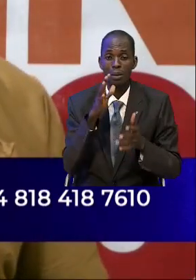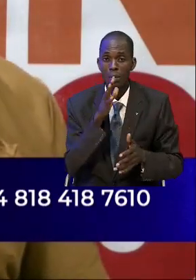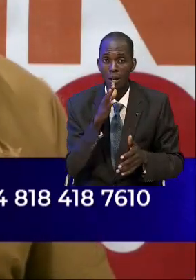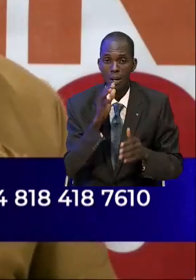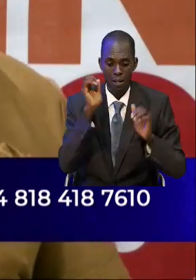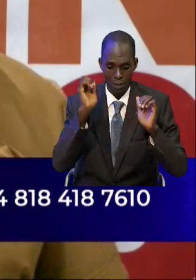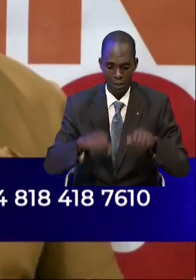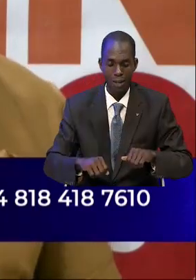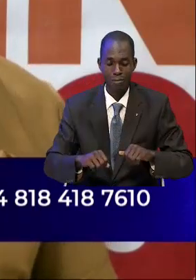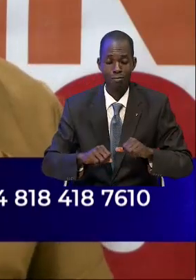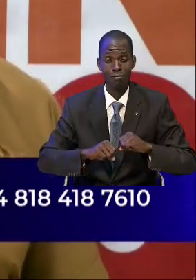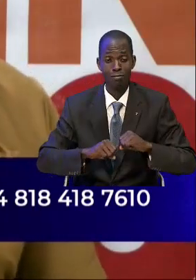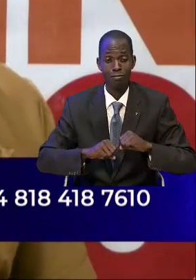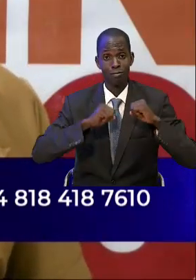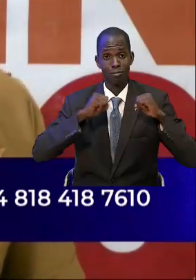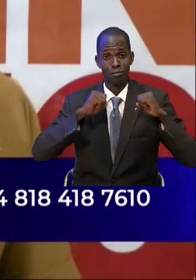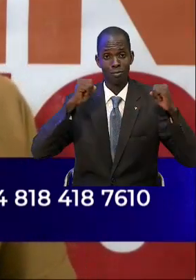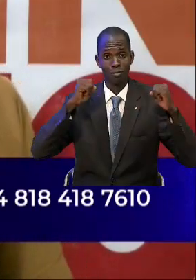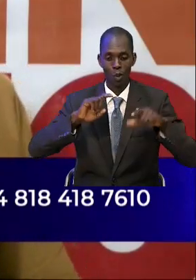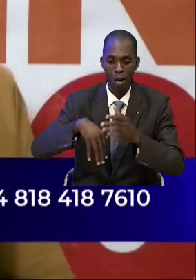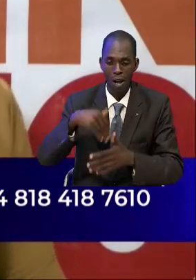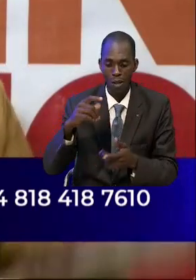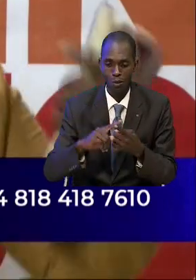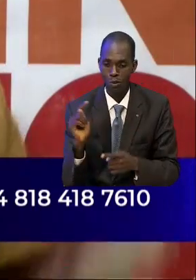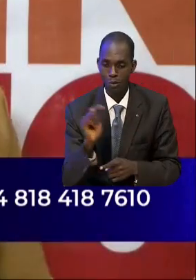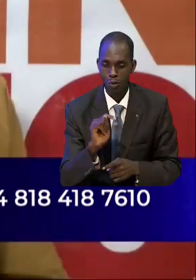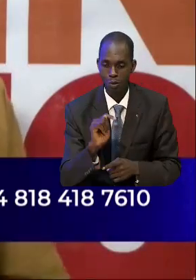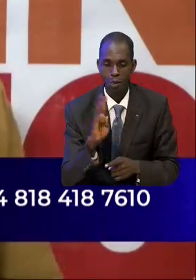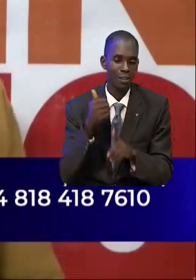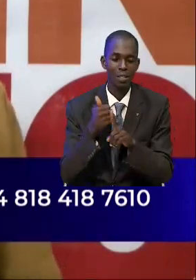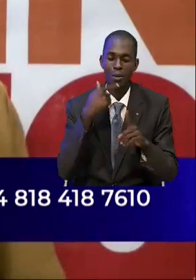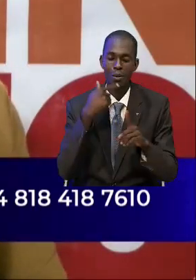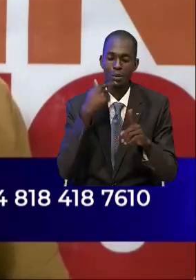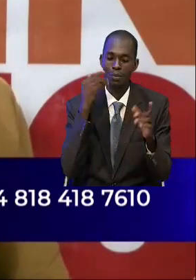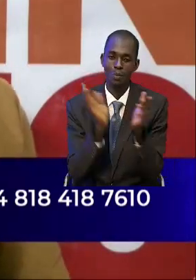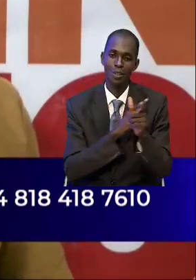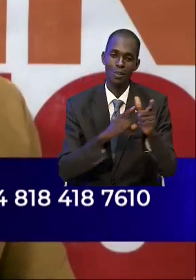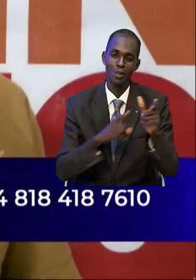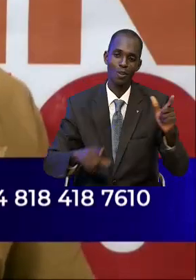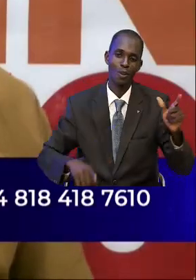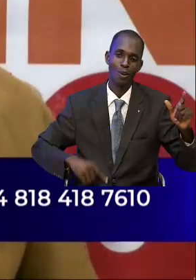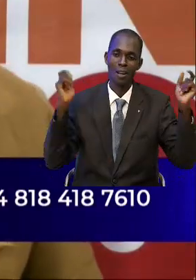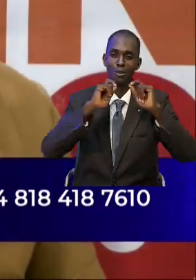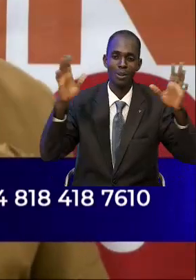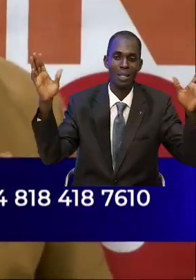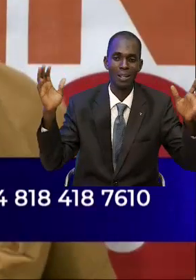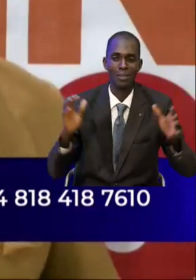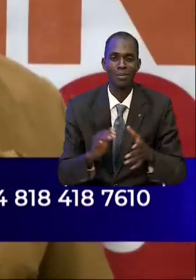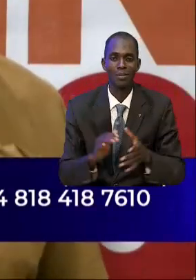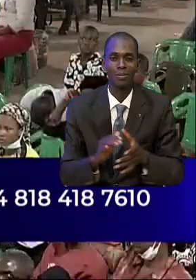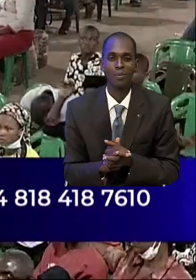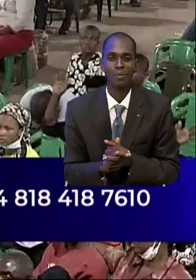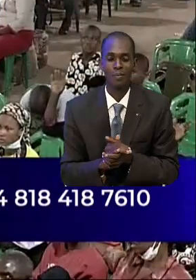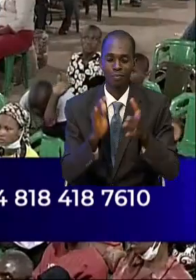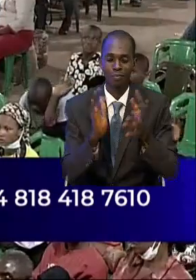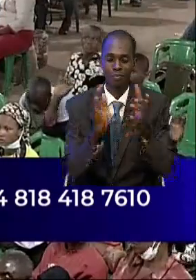was surprised this morning. My mother can walk up by herself to go out and urinate. Praise the